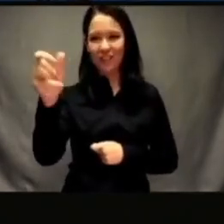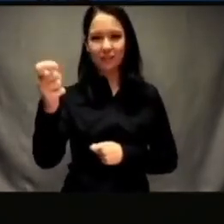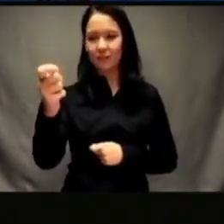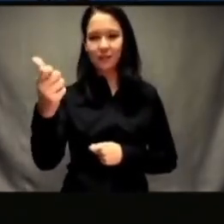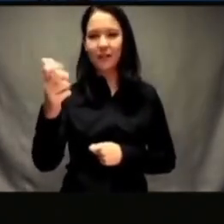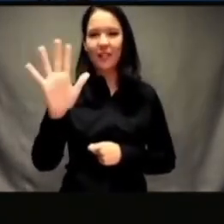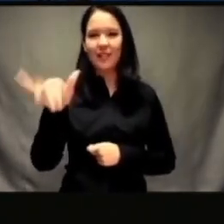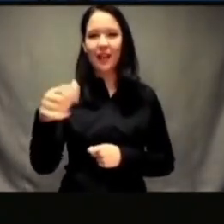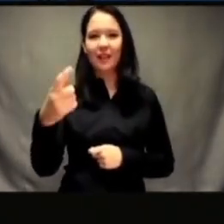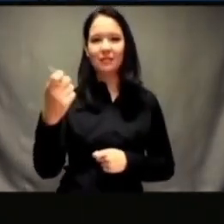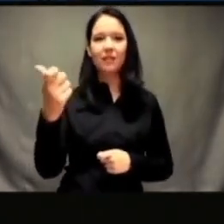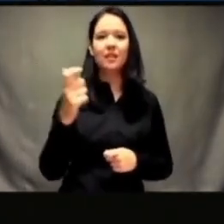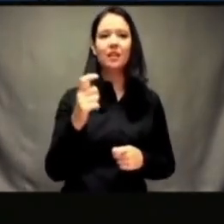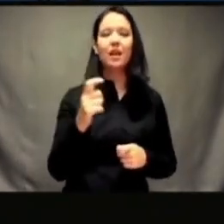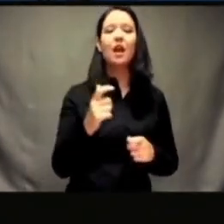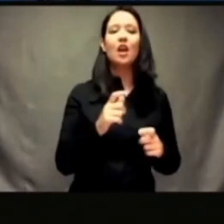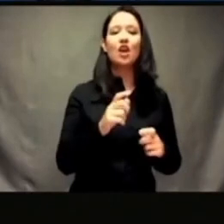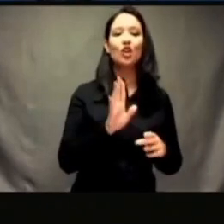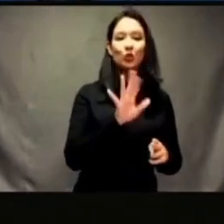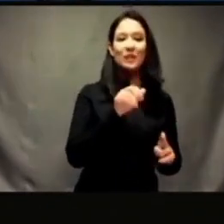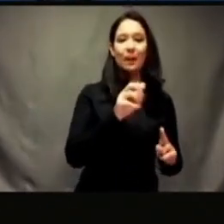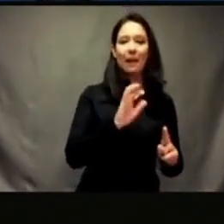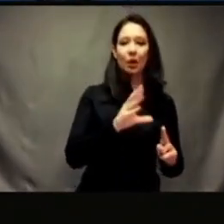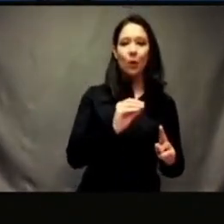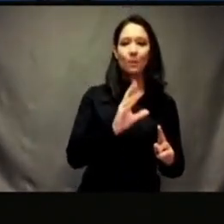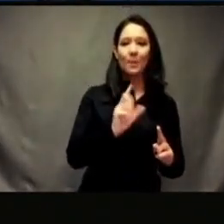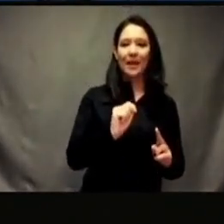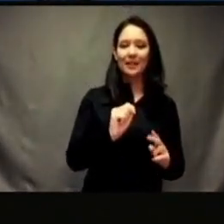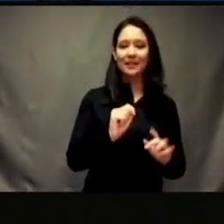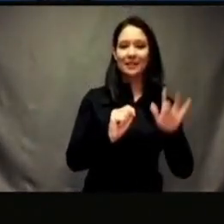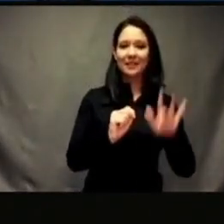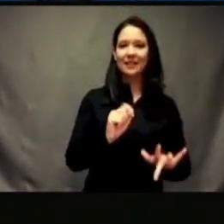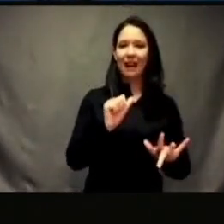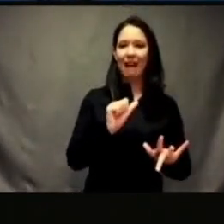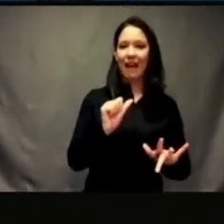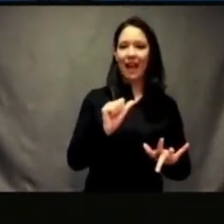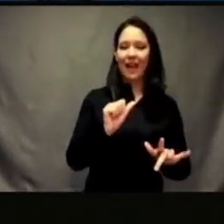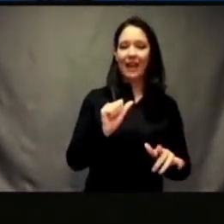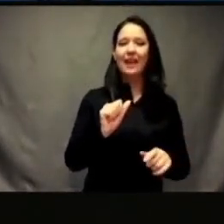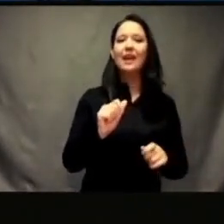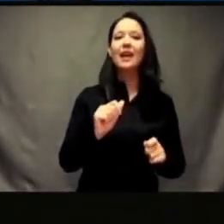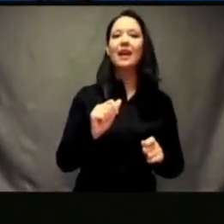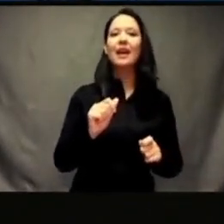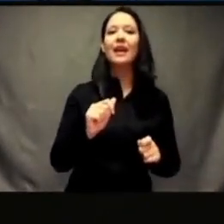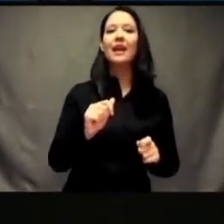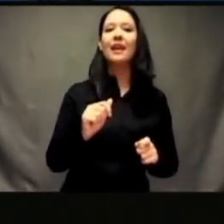one there, it's the same that instead of using the forever and an if,